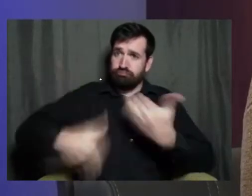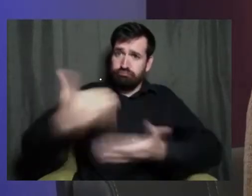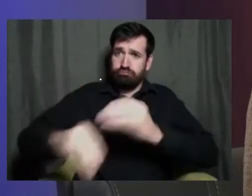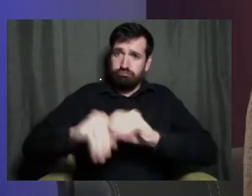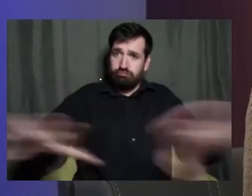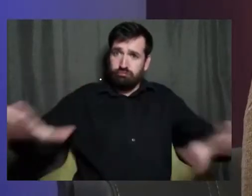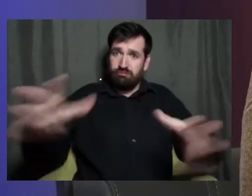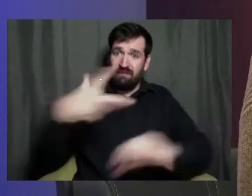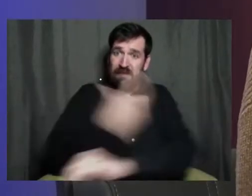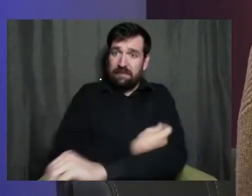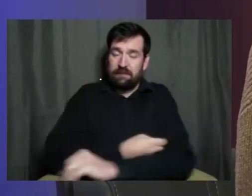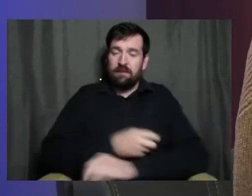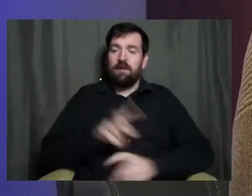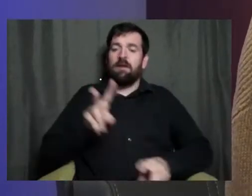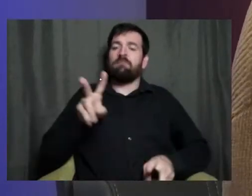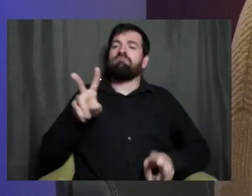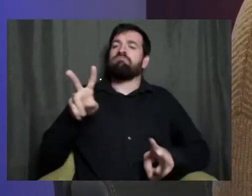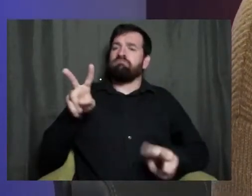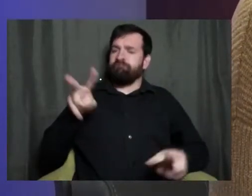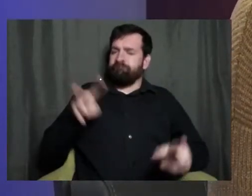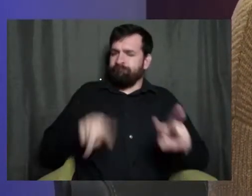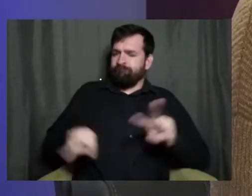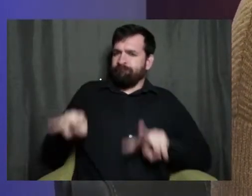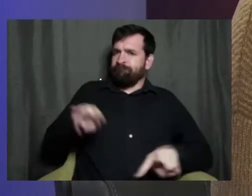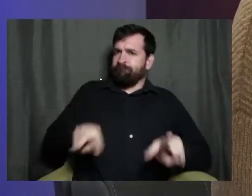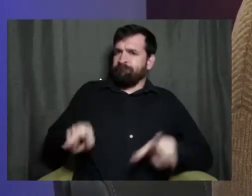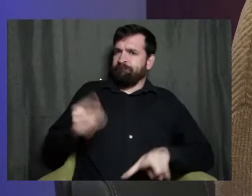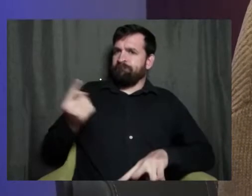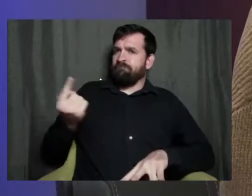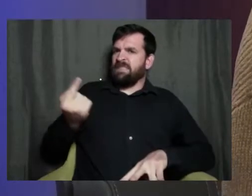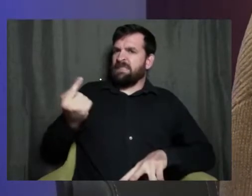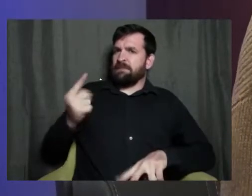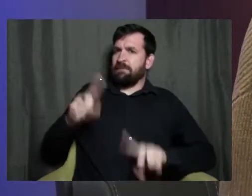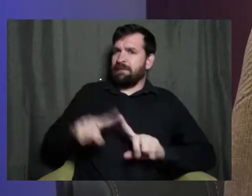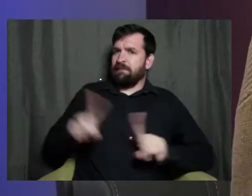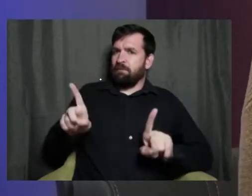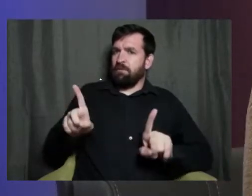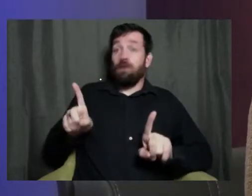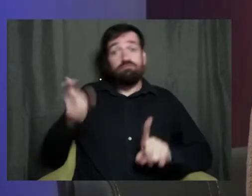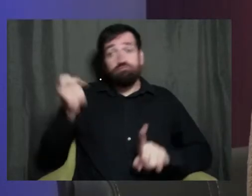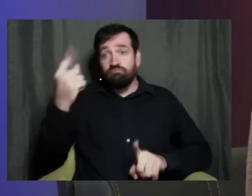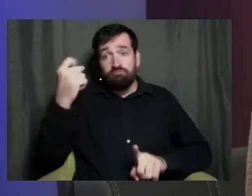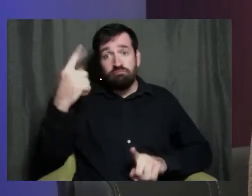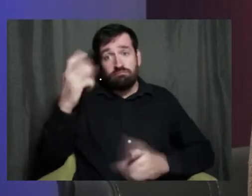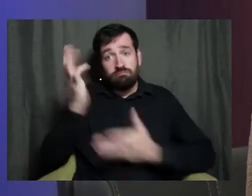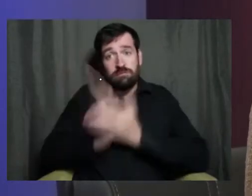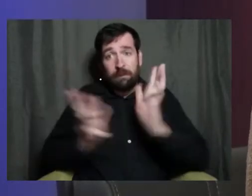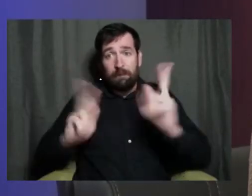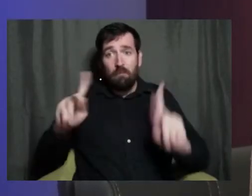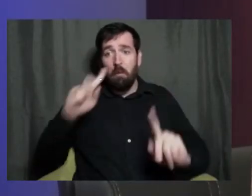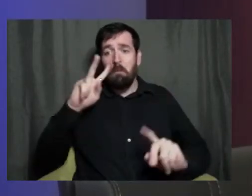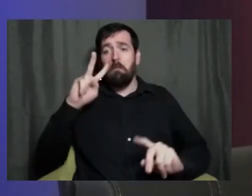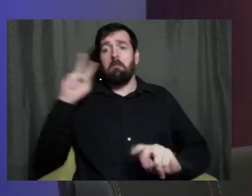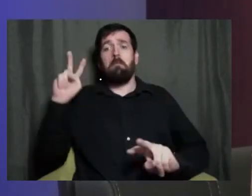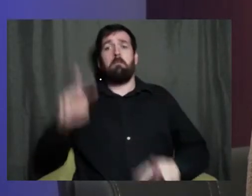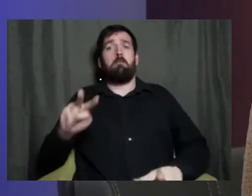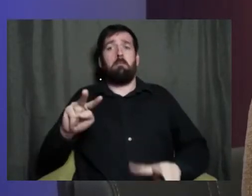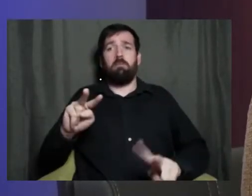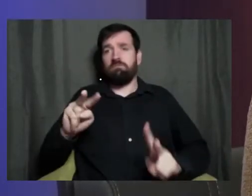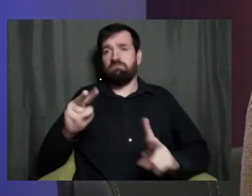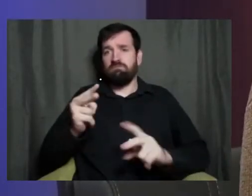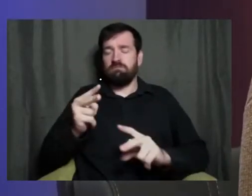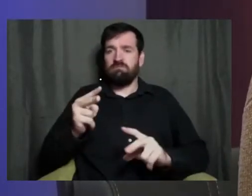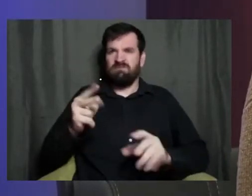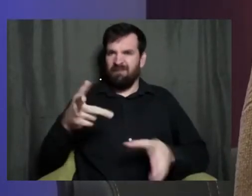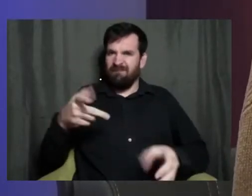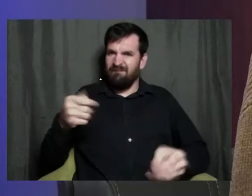pause to that, and this is something different. And there is space to talk about that this was rolled out for some people very quickly, despite the evidence that supports that this is